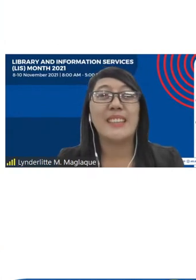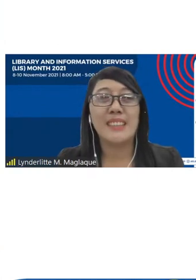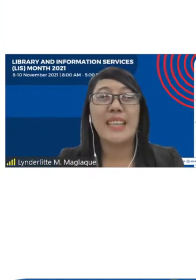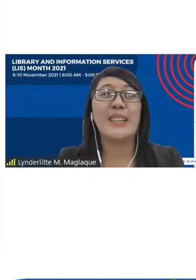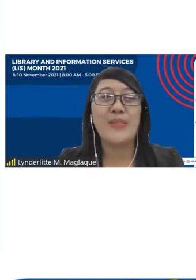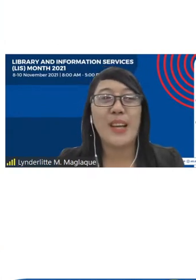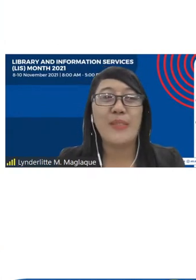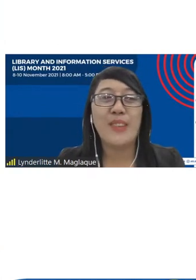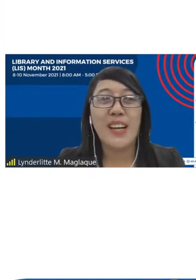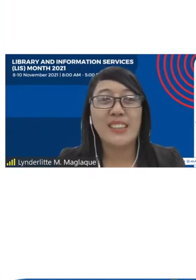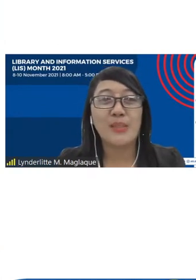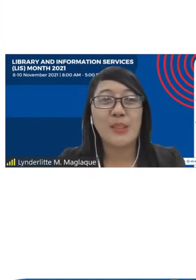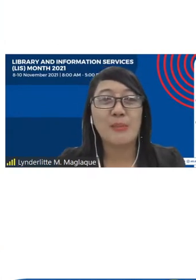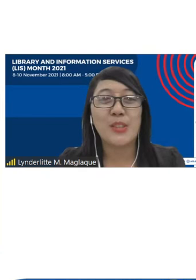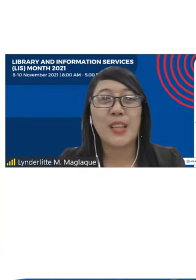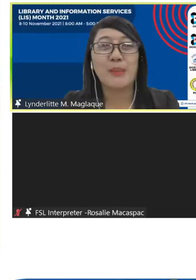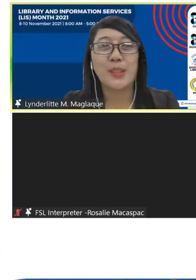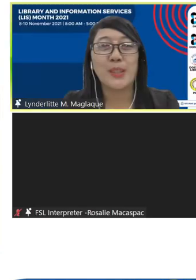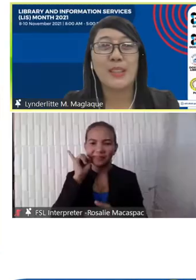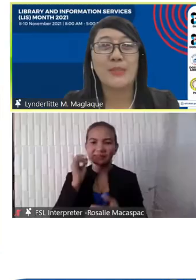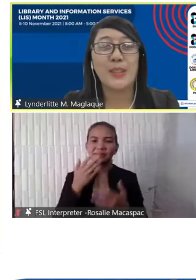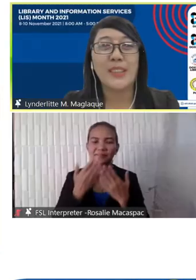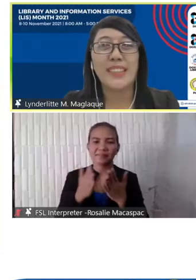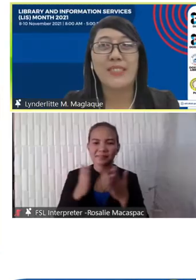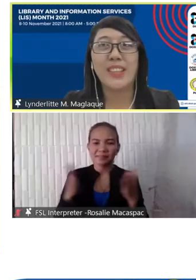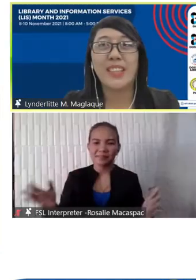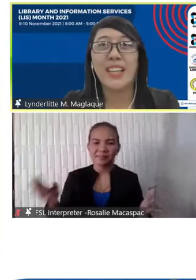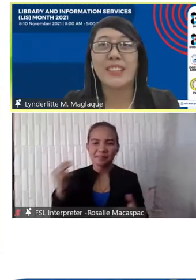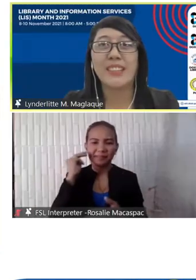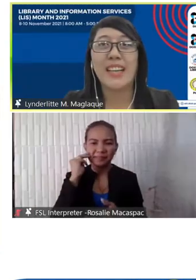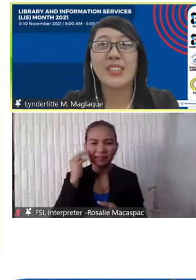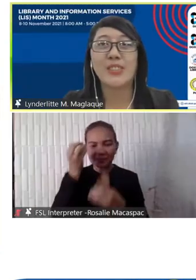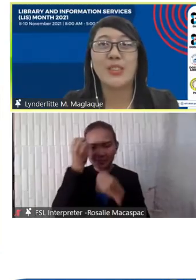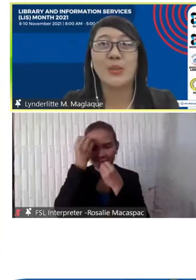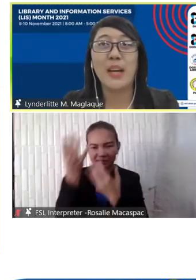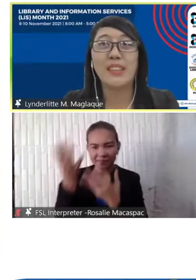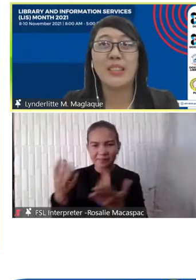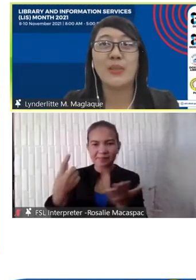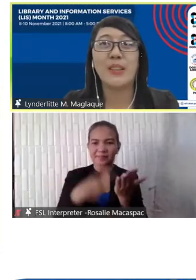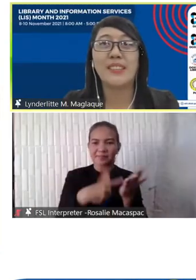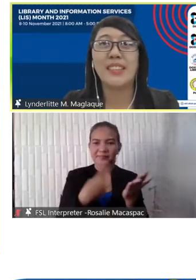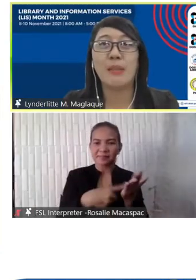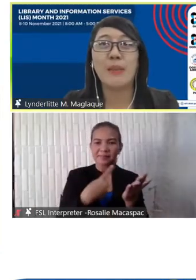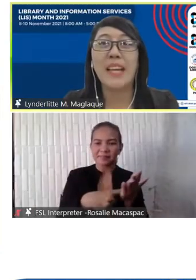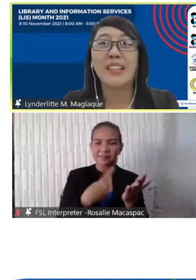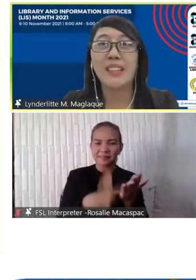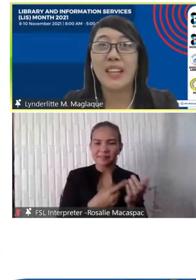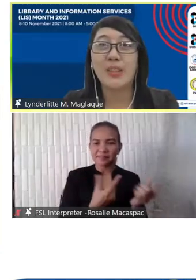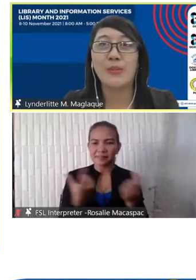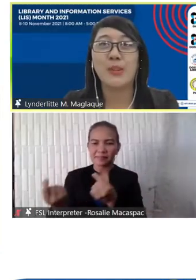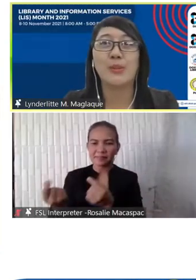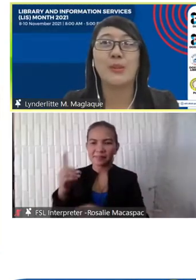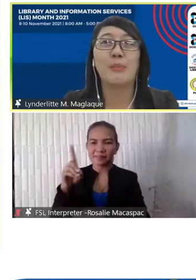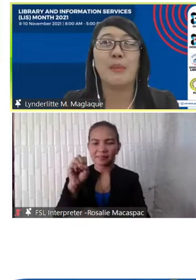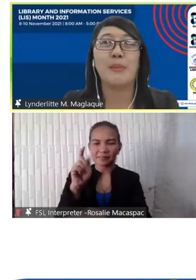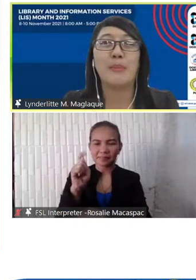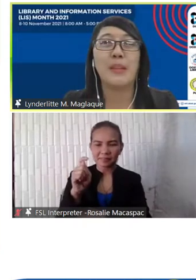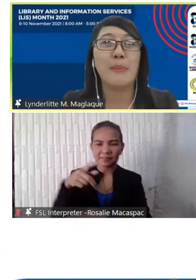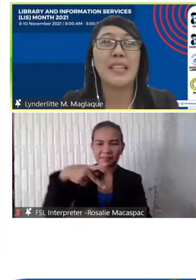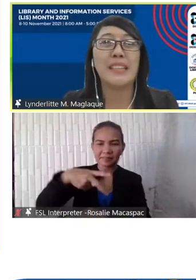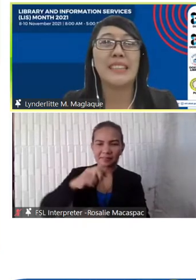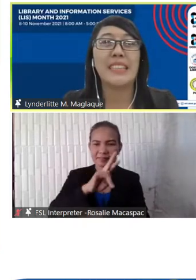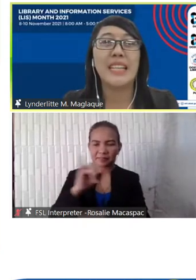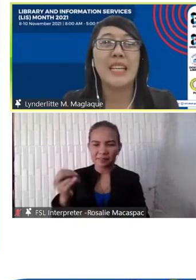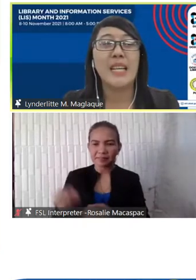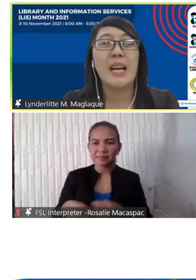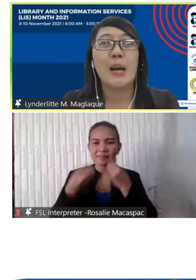Irene. And thank you very much, Ms. Michelle, for an informative discussion on what DOST PNRI offers to the public.